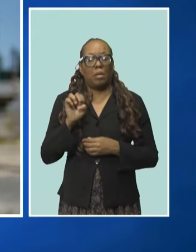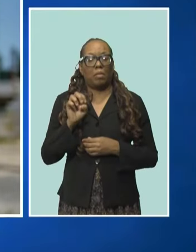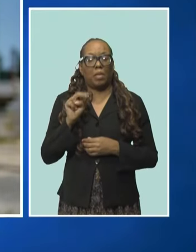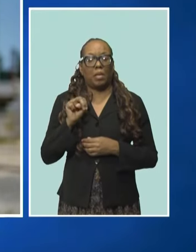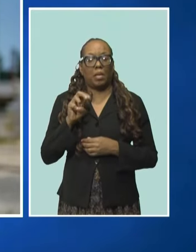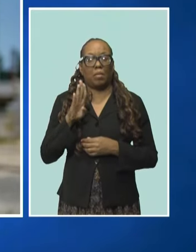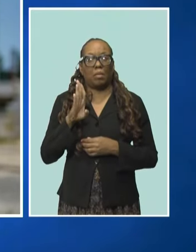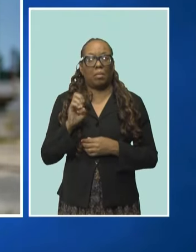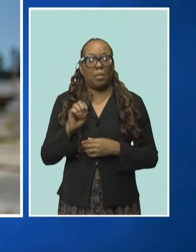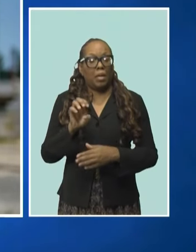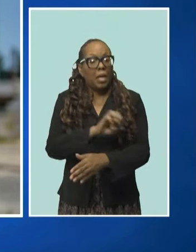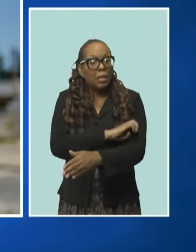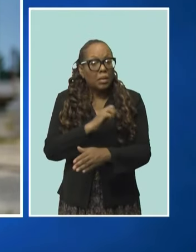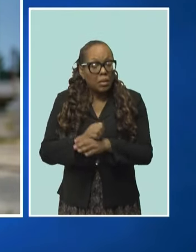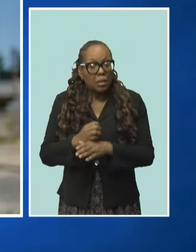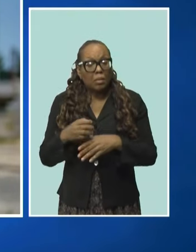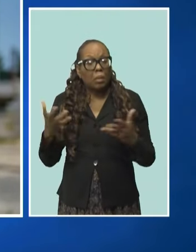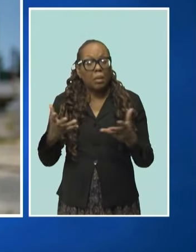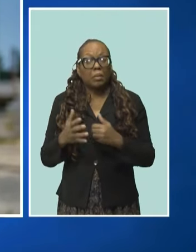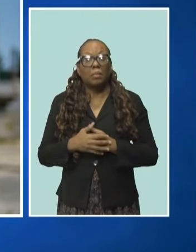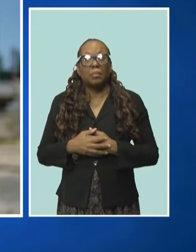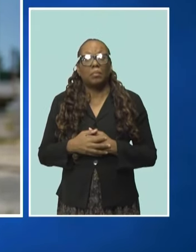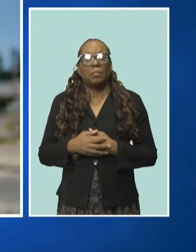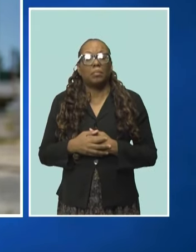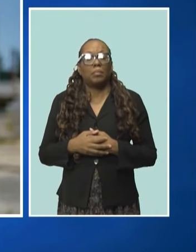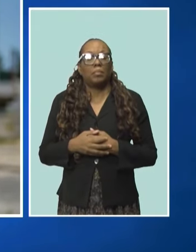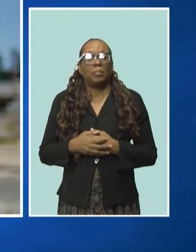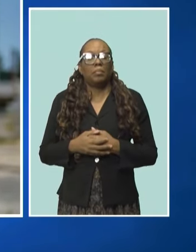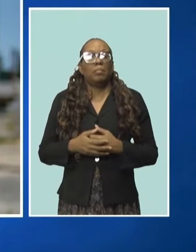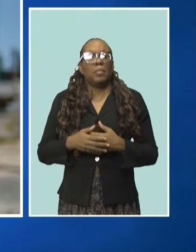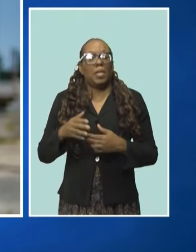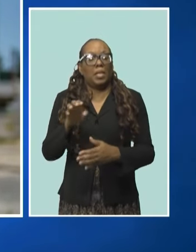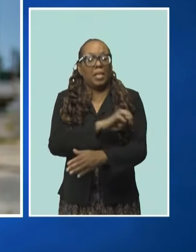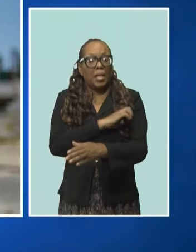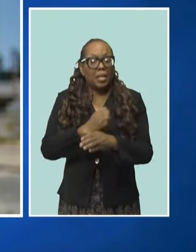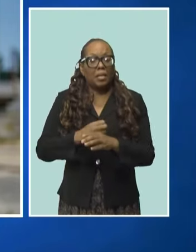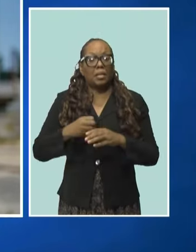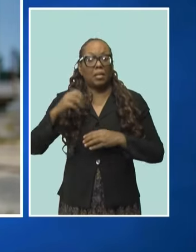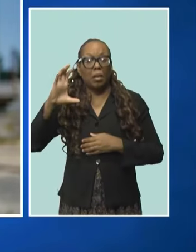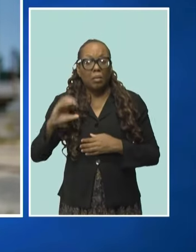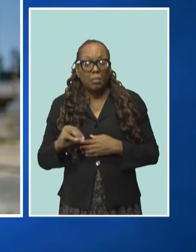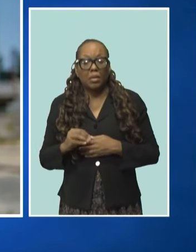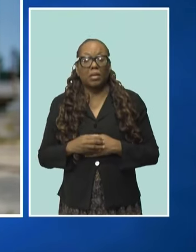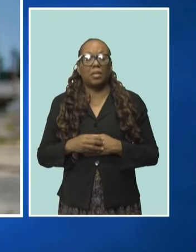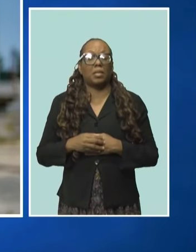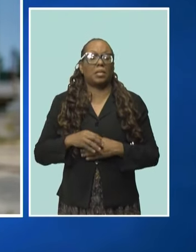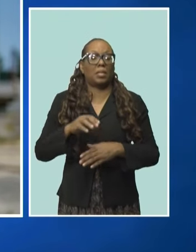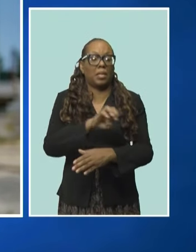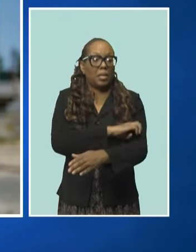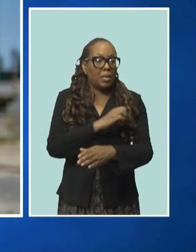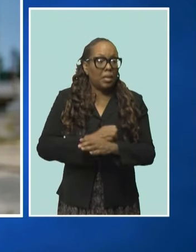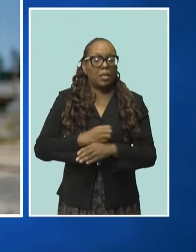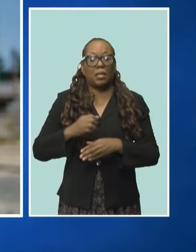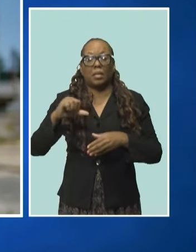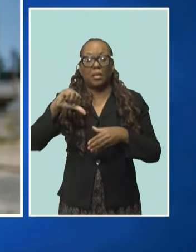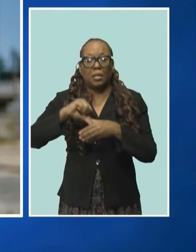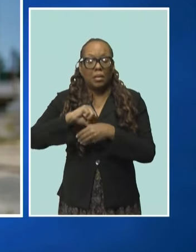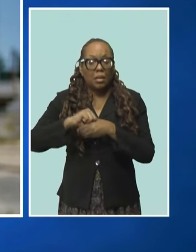is the existing energy companies, the existing government gas company